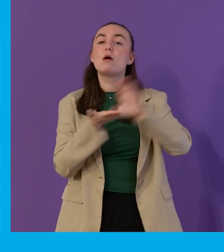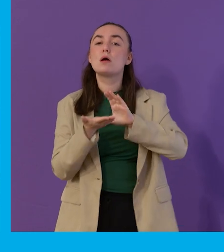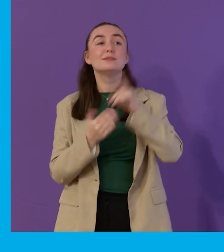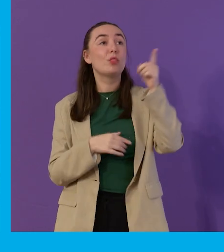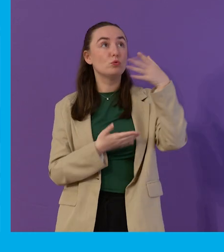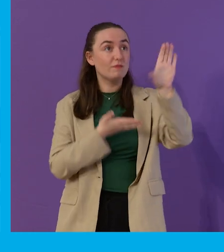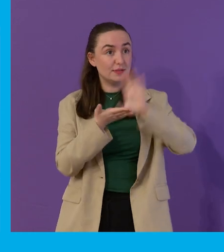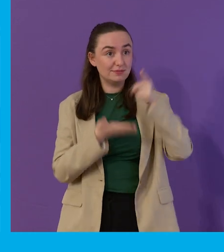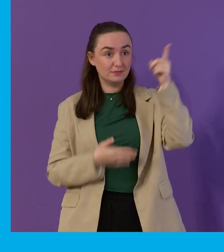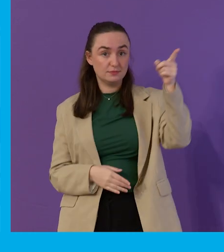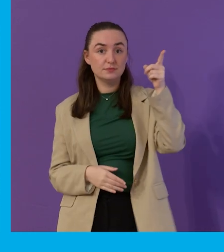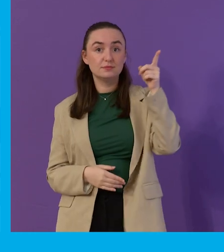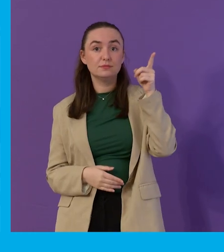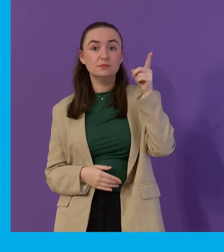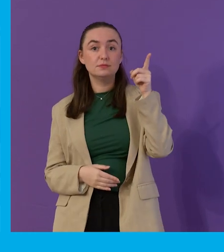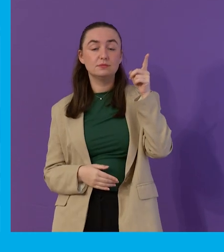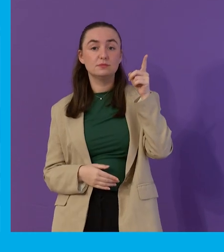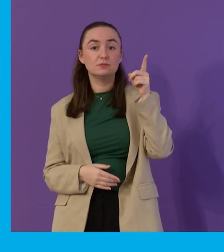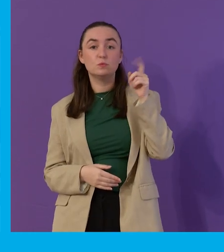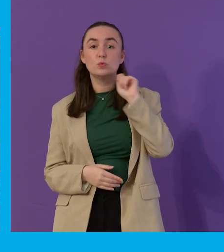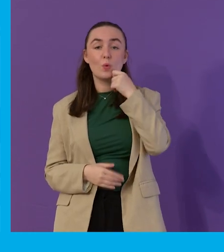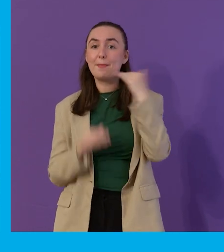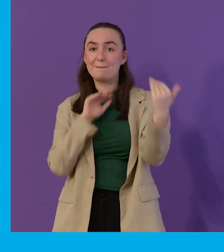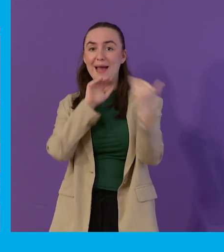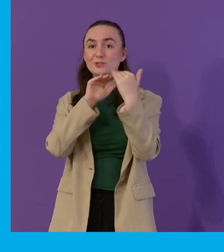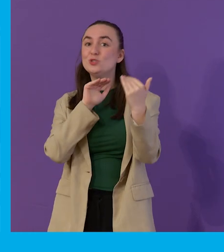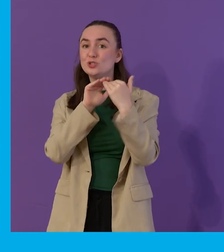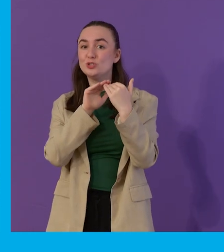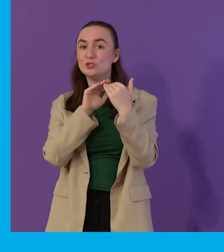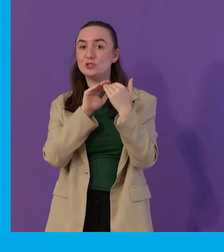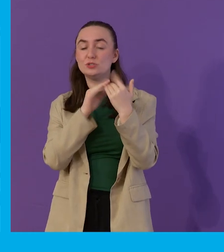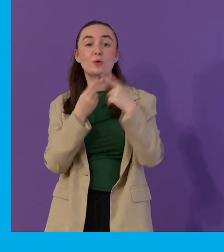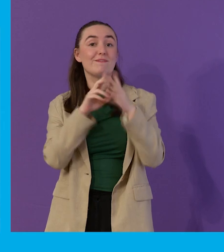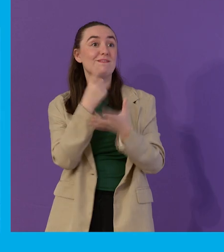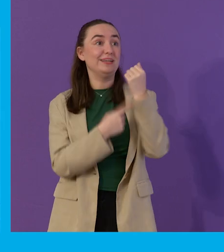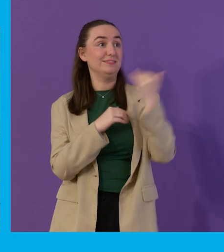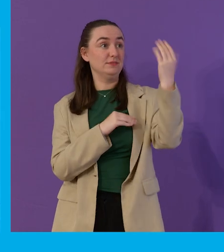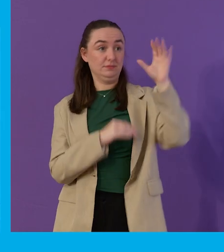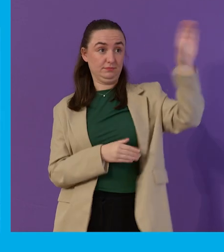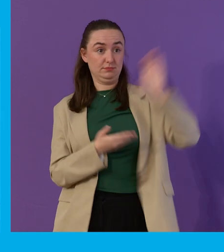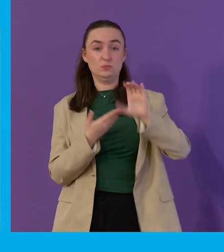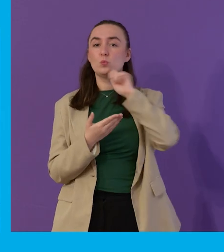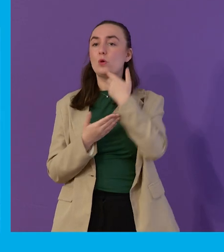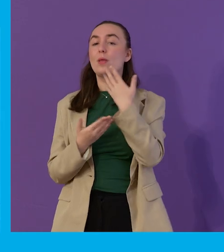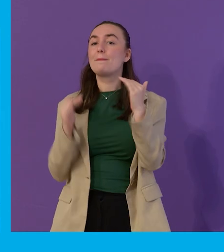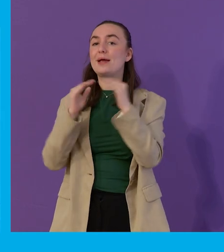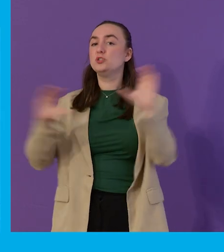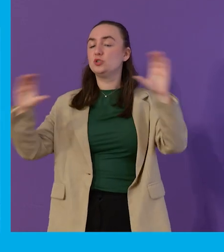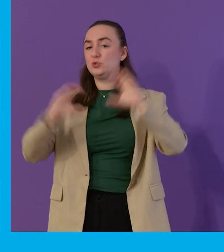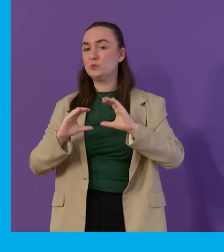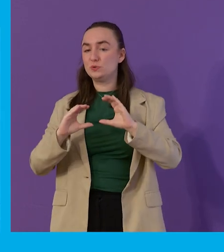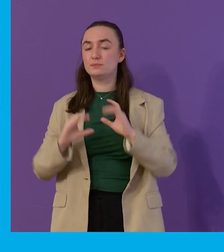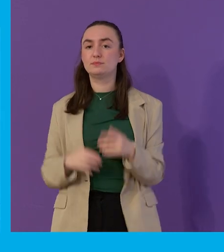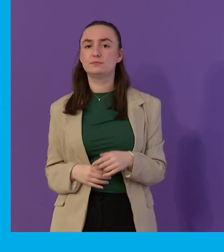fund, we will match fund to an equivalent amount. So that's certainly empowering. And other community